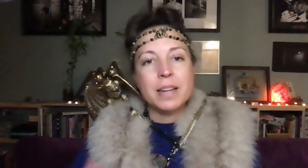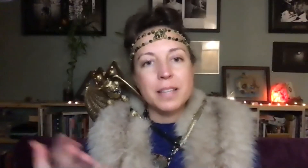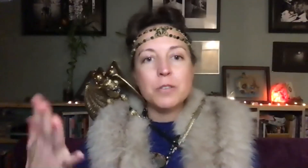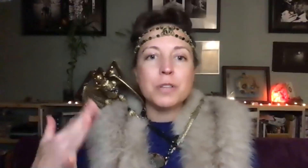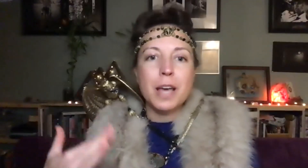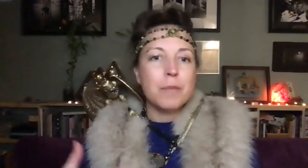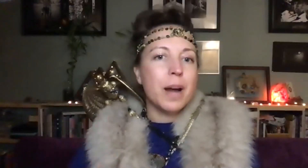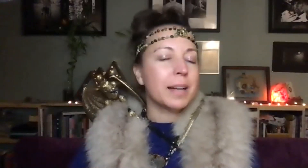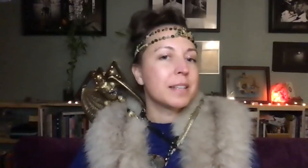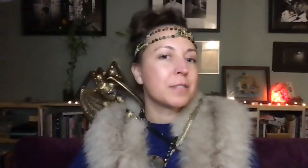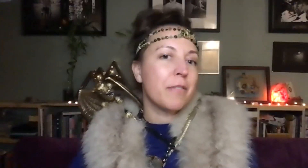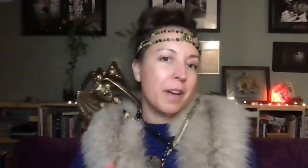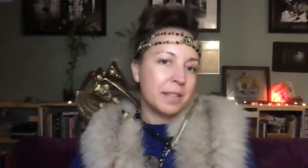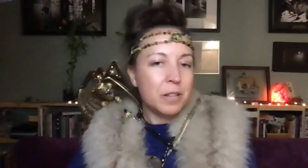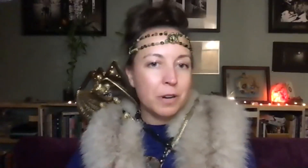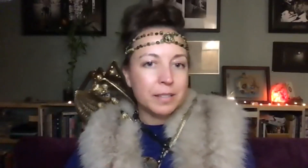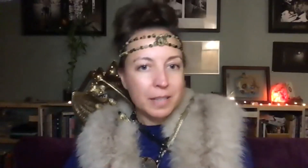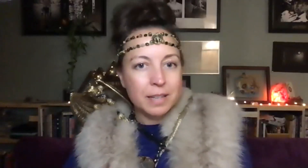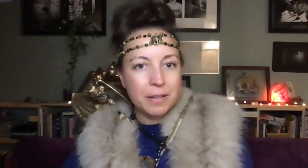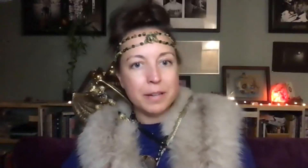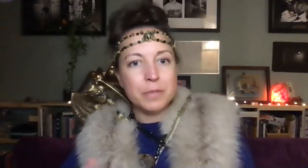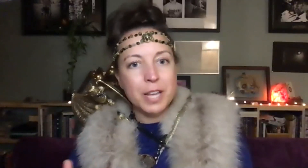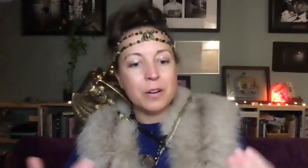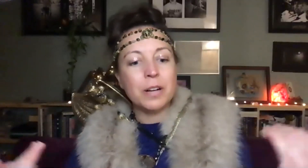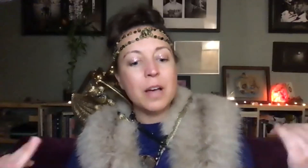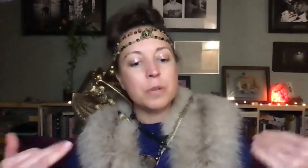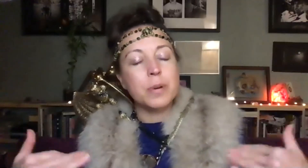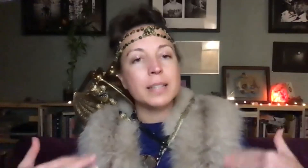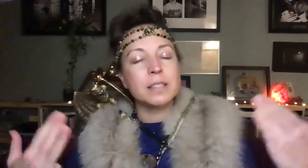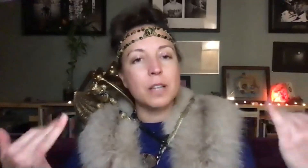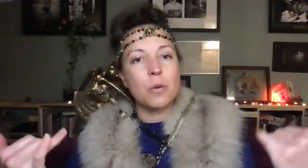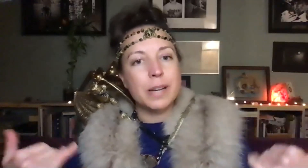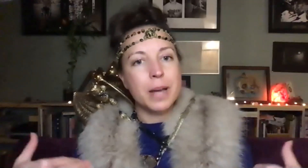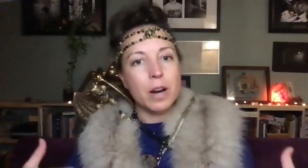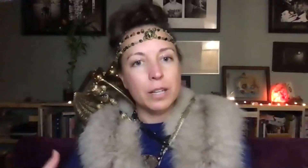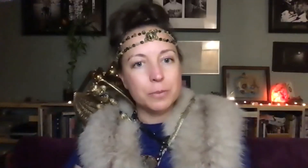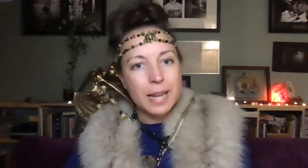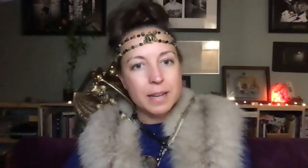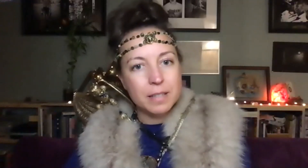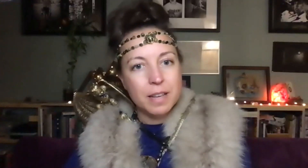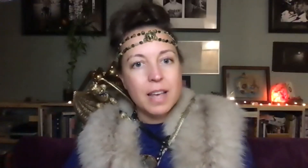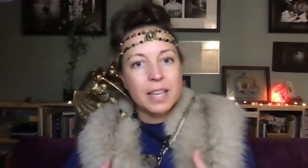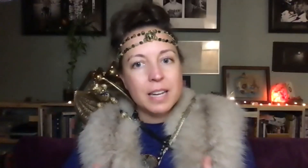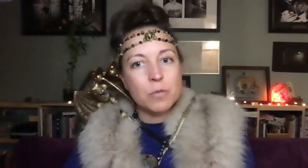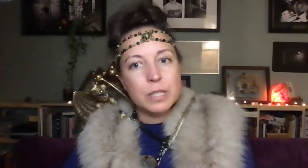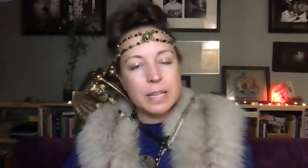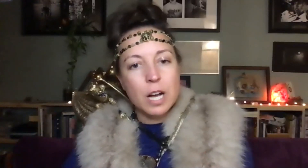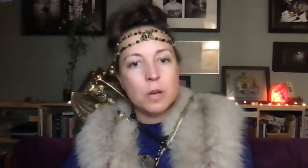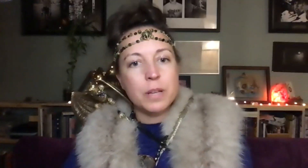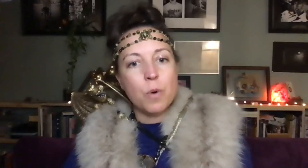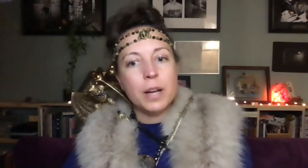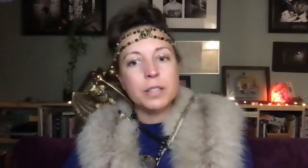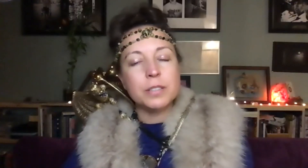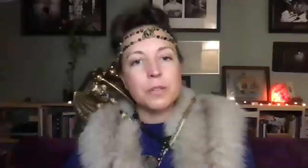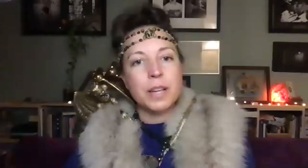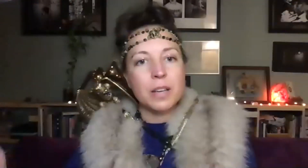bathtub, and essentially I practice. So I find this interesting now that I'm a channel. I would practice lowering my heart rate and getting really calm